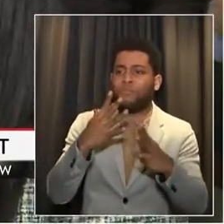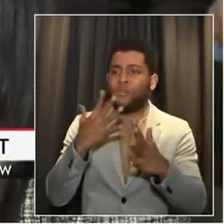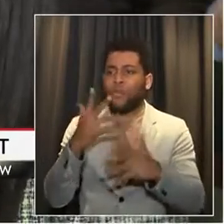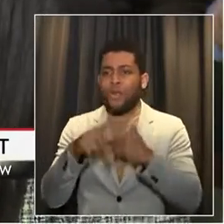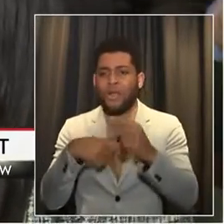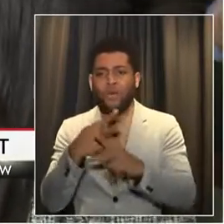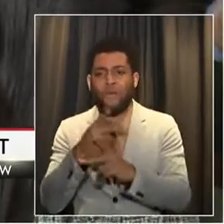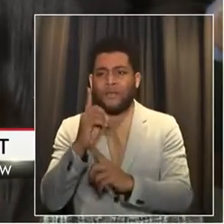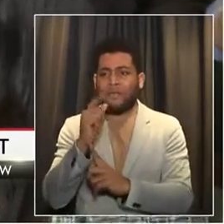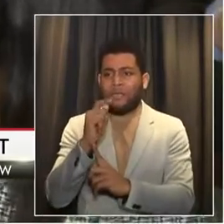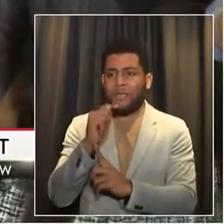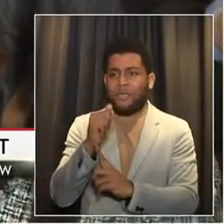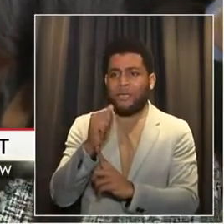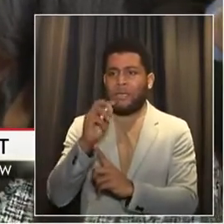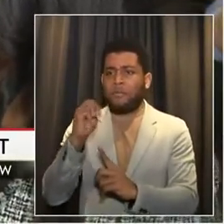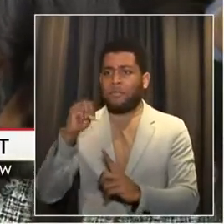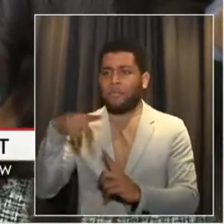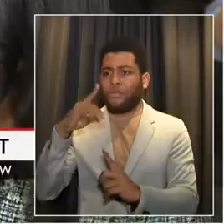that determination.